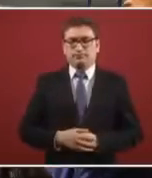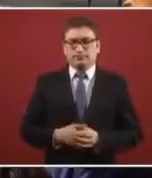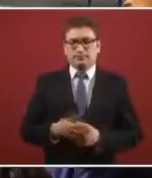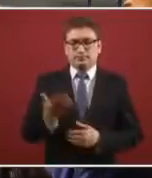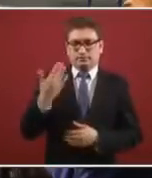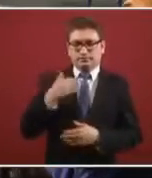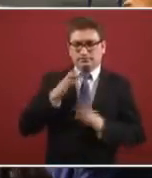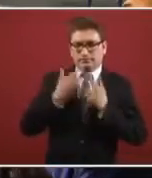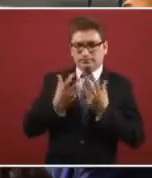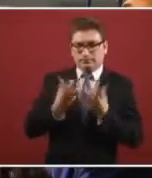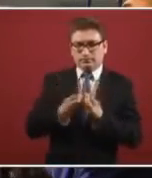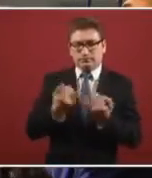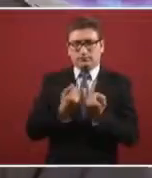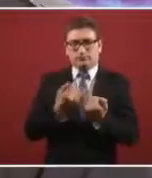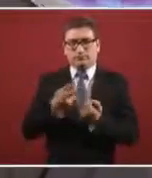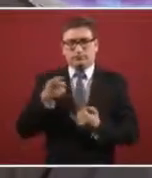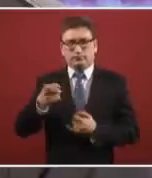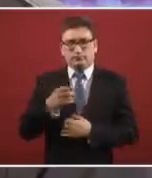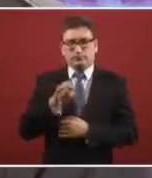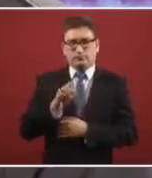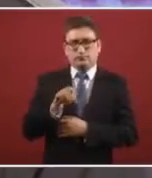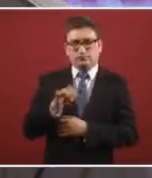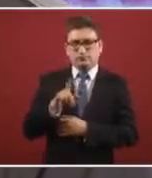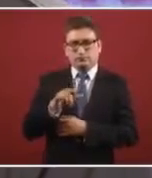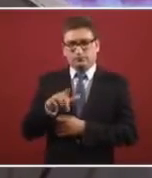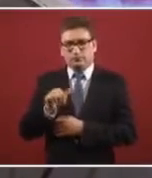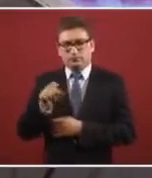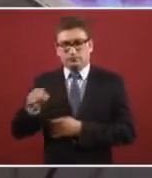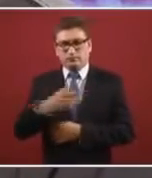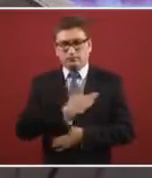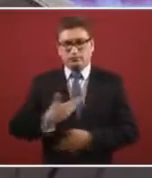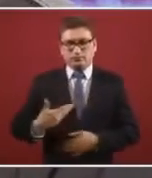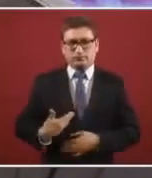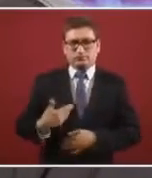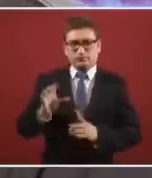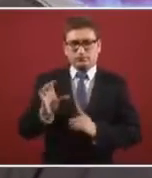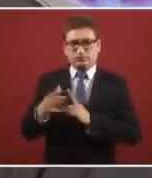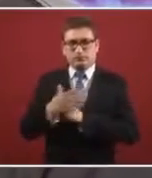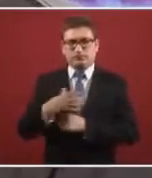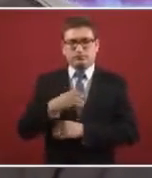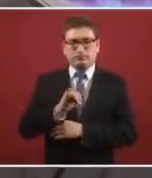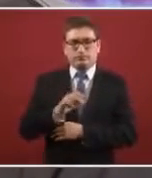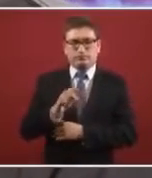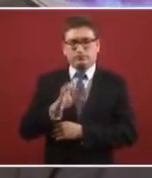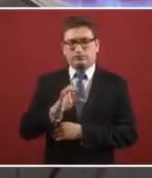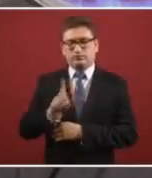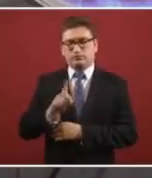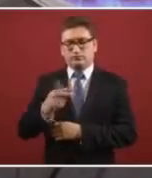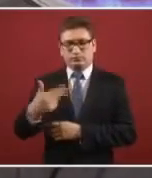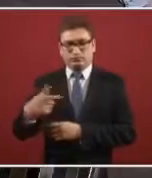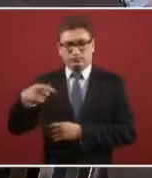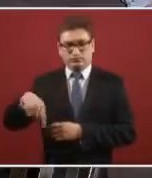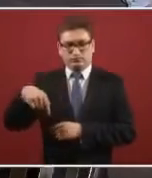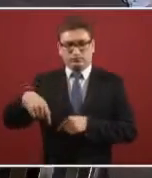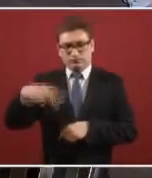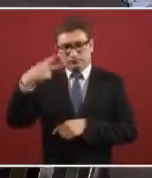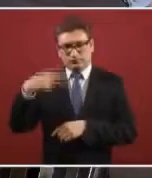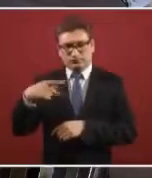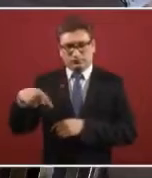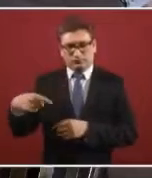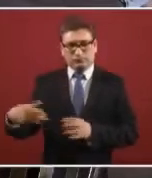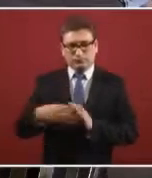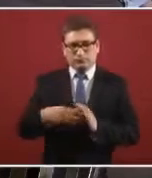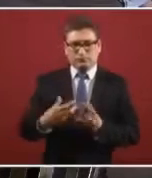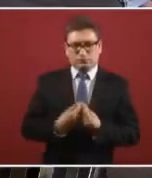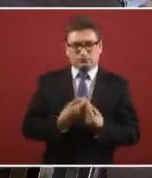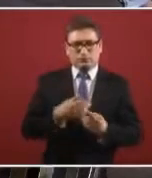reuniones con We Esmeralda let Rosamela, people know presidenta de la about the Comisión meetings Interamericana de Derechos with the Humanos y relatora para México, en Inter-American donde el Congreso fue Union a